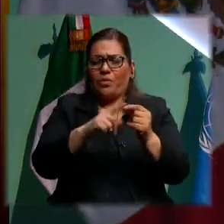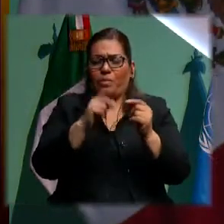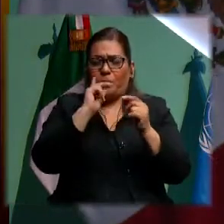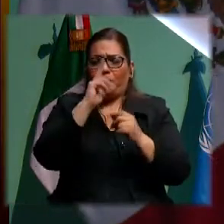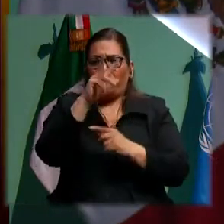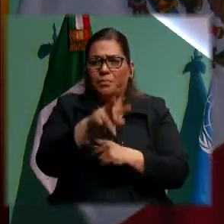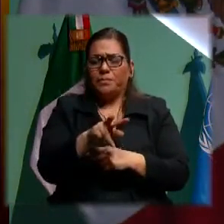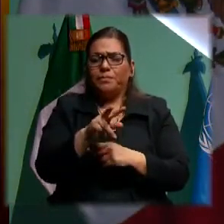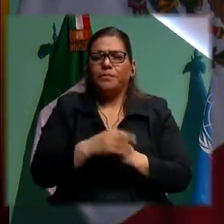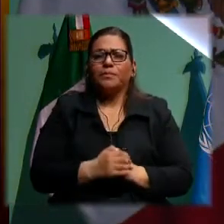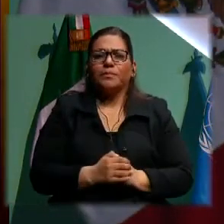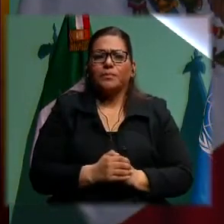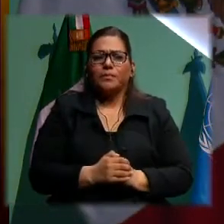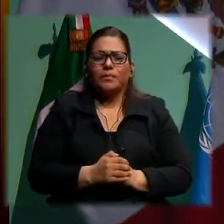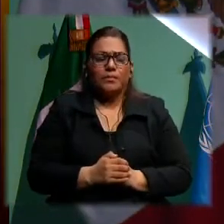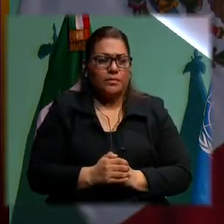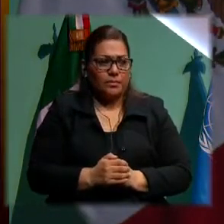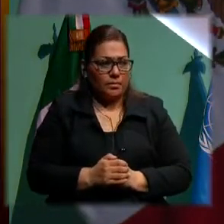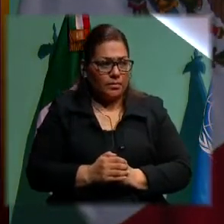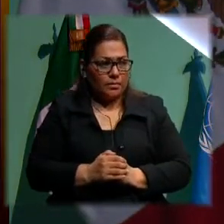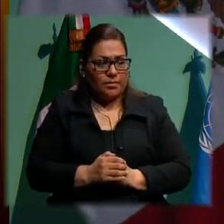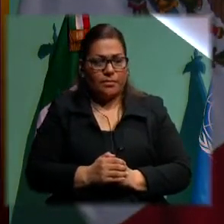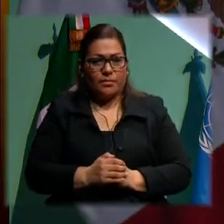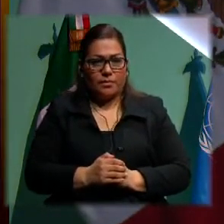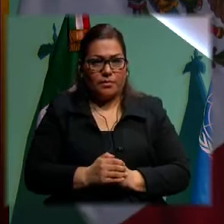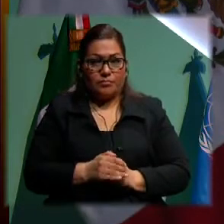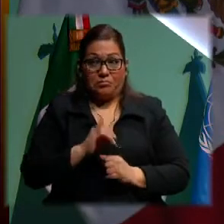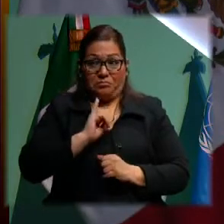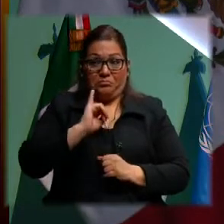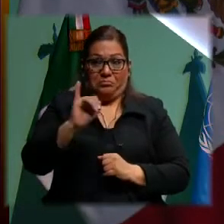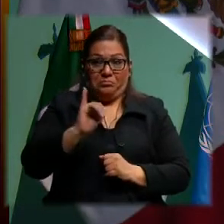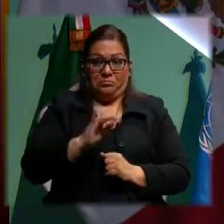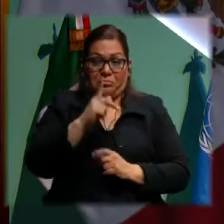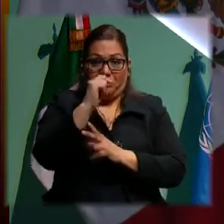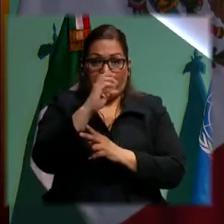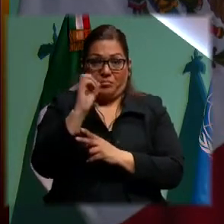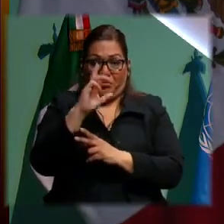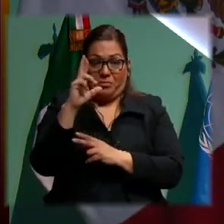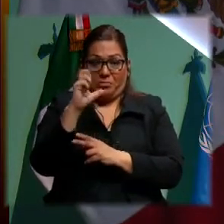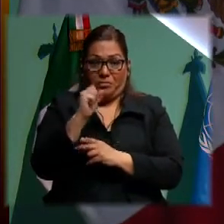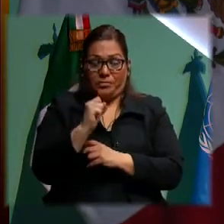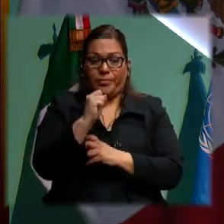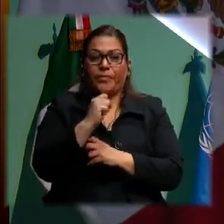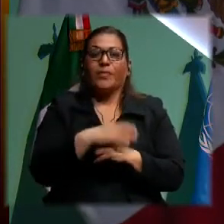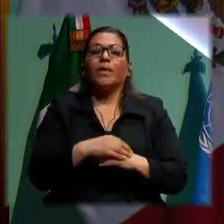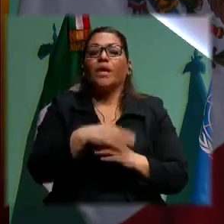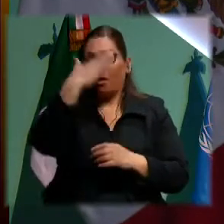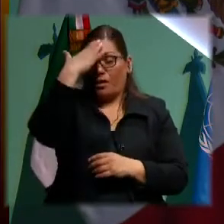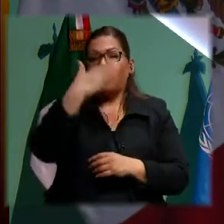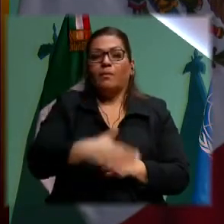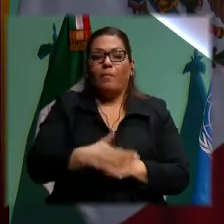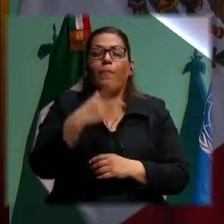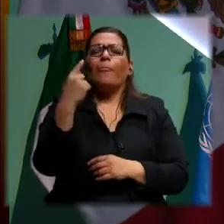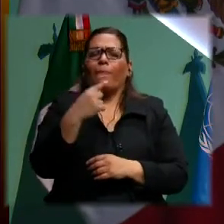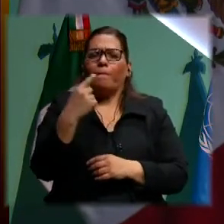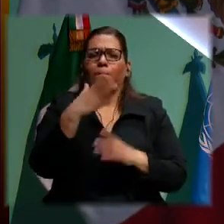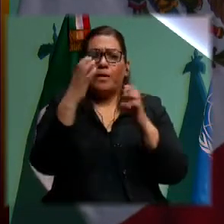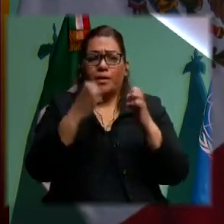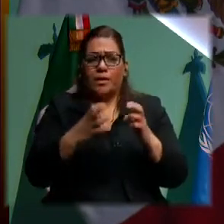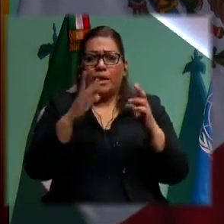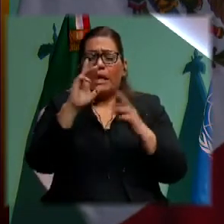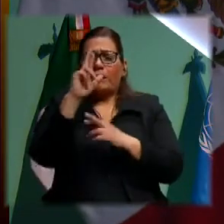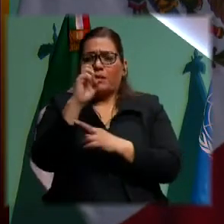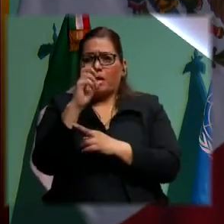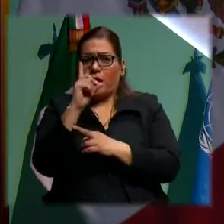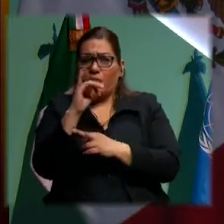road, and any one of us who understands these networks knows that there is backhaul that's running right down that highway.